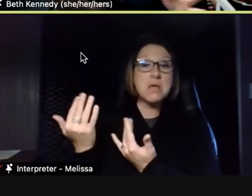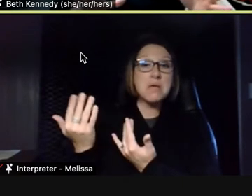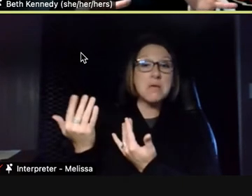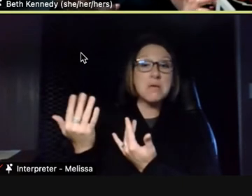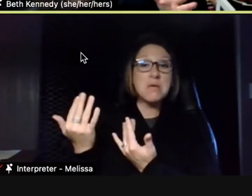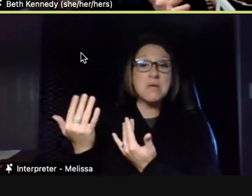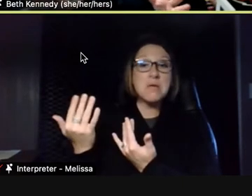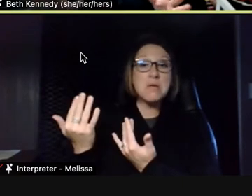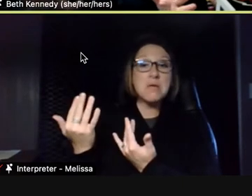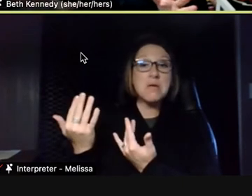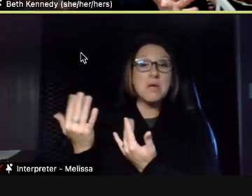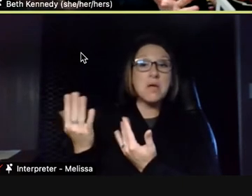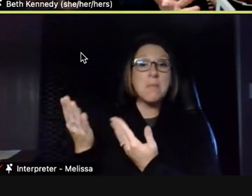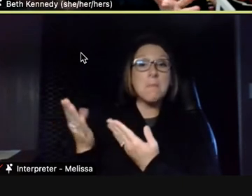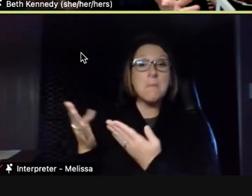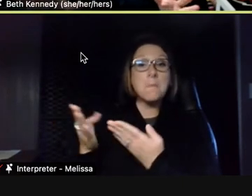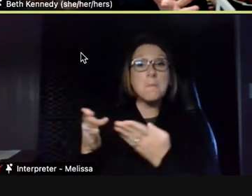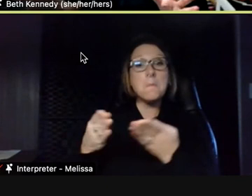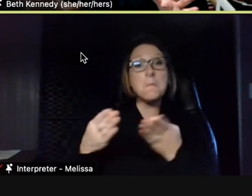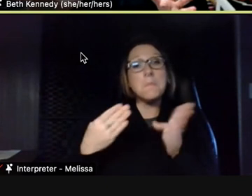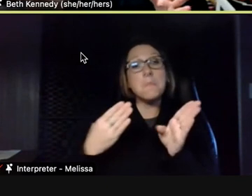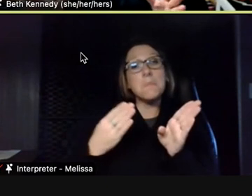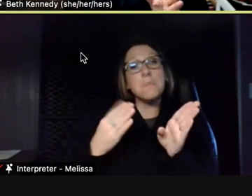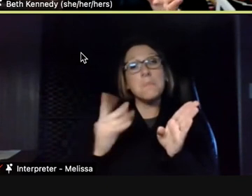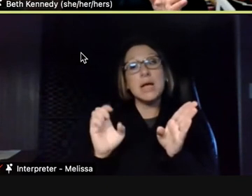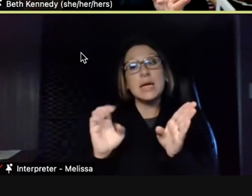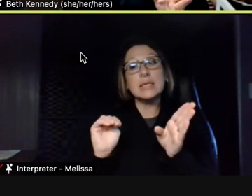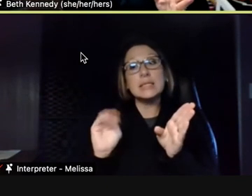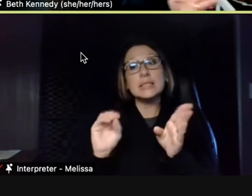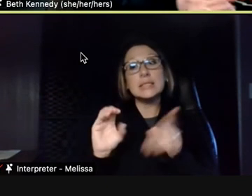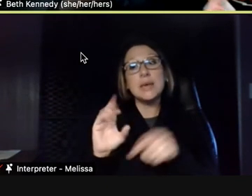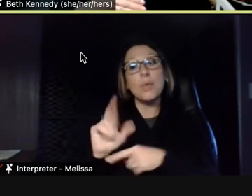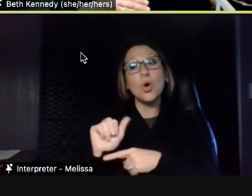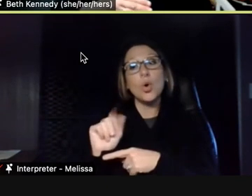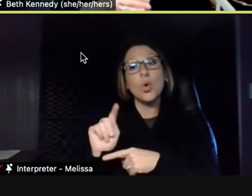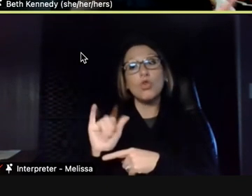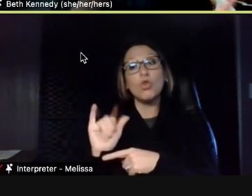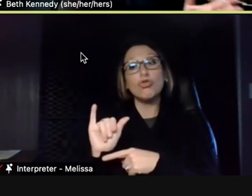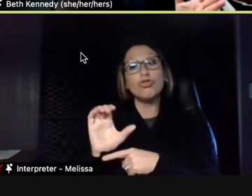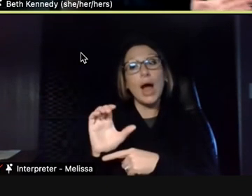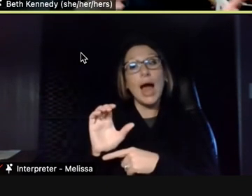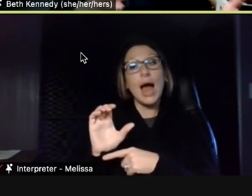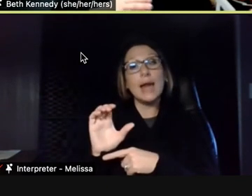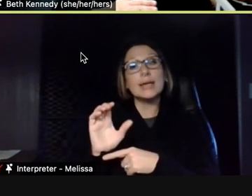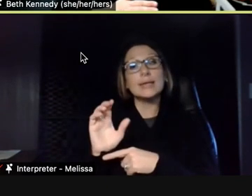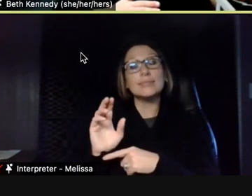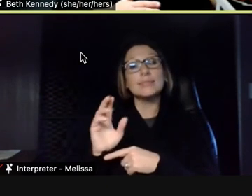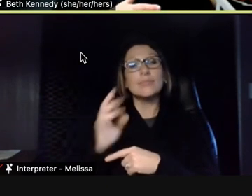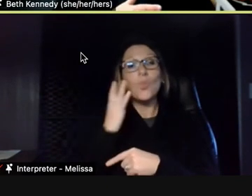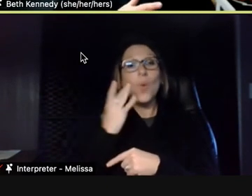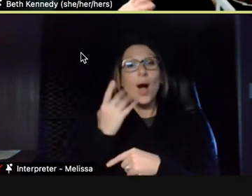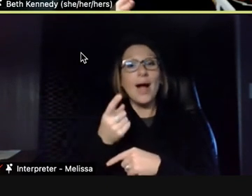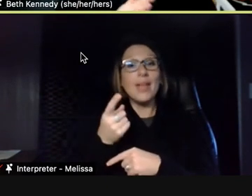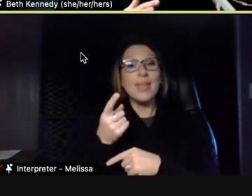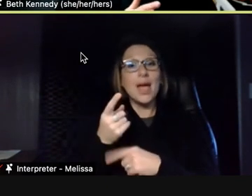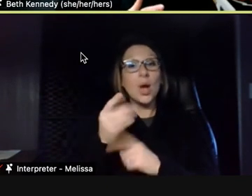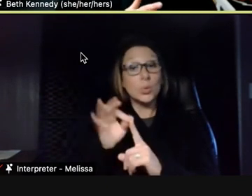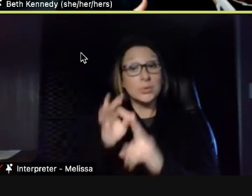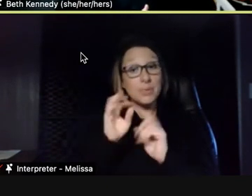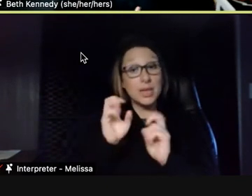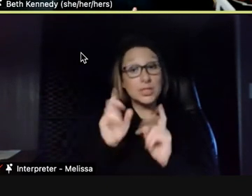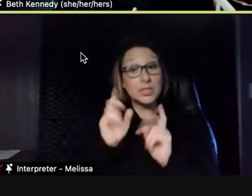a democratic light, because Democrats tend to smile more when it comes to special education